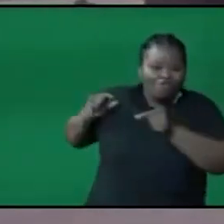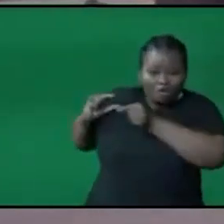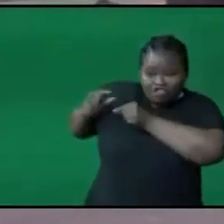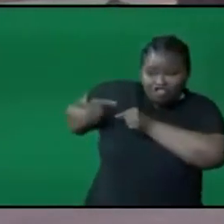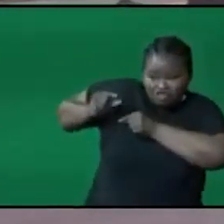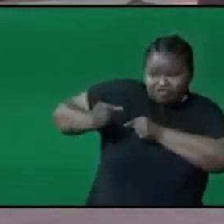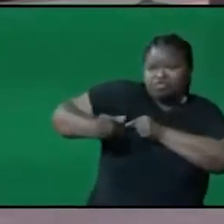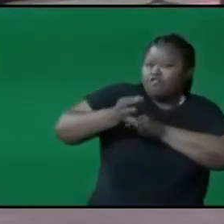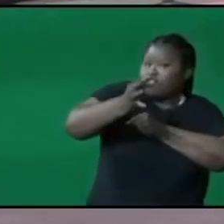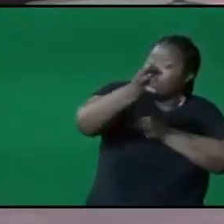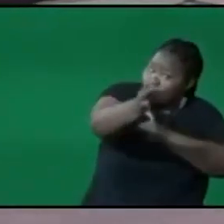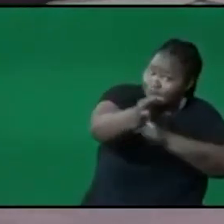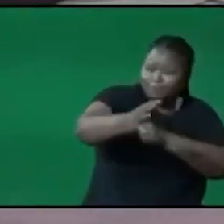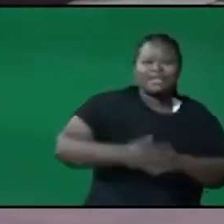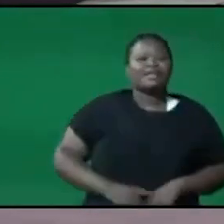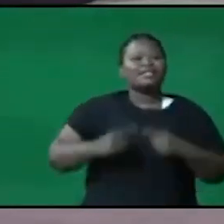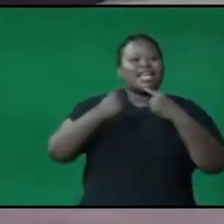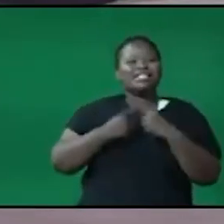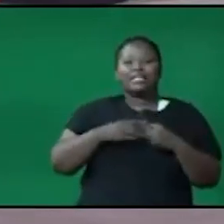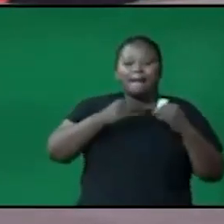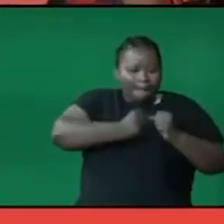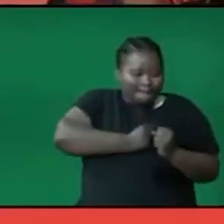come. They declared